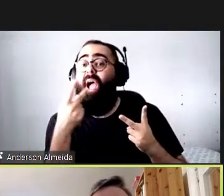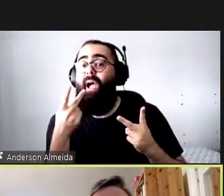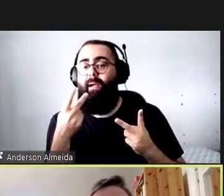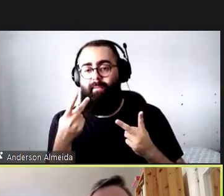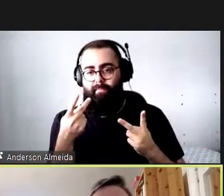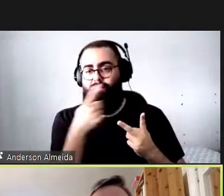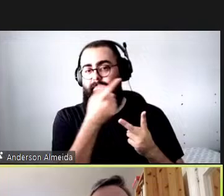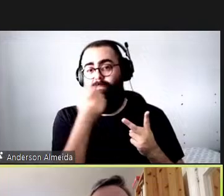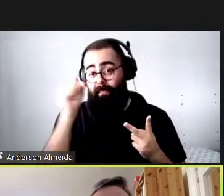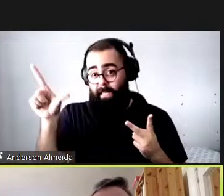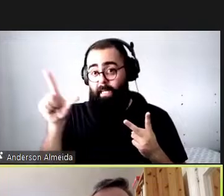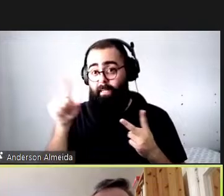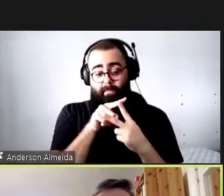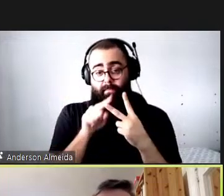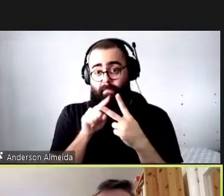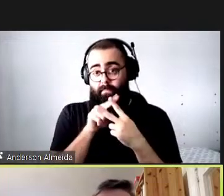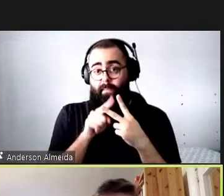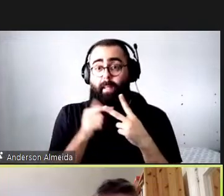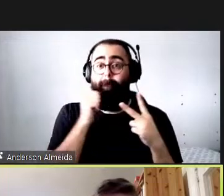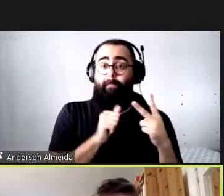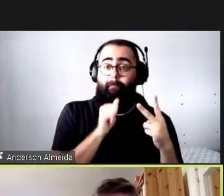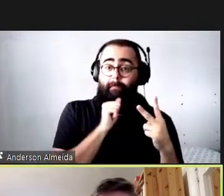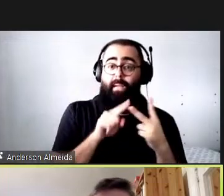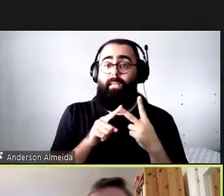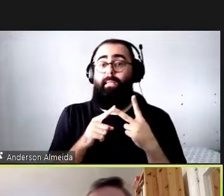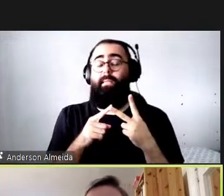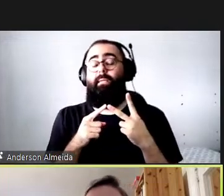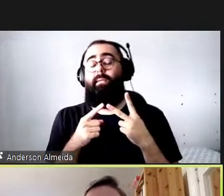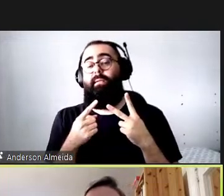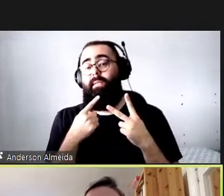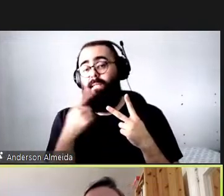in ASL only differ by hand shape.